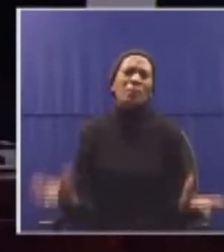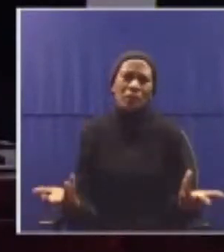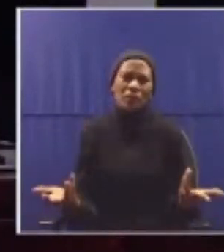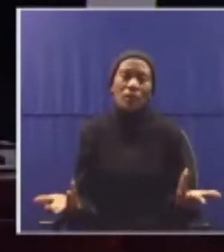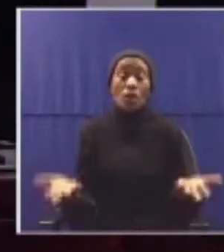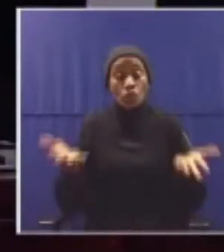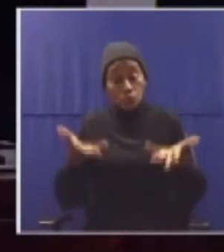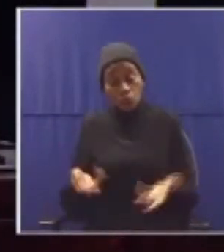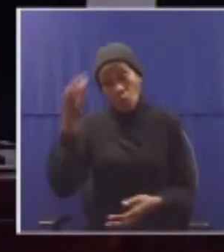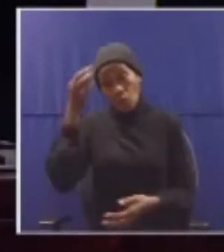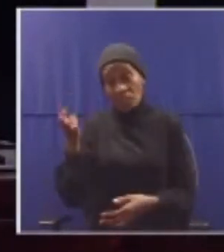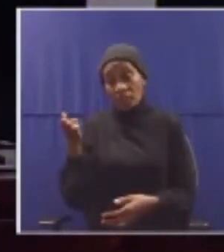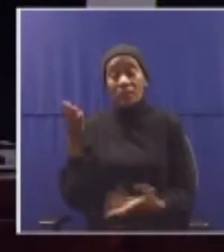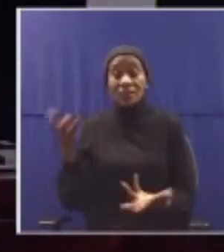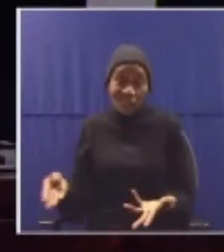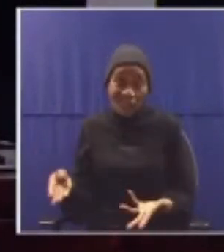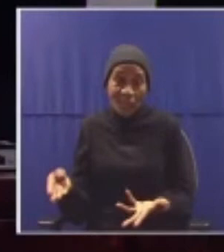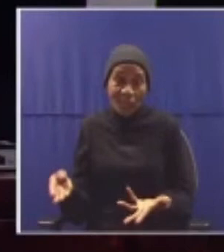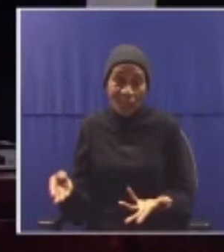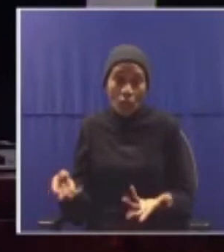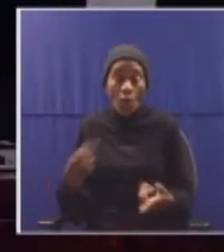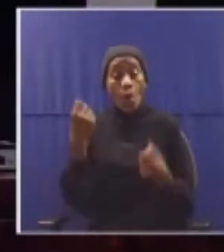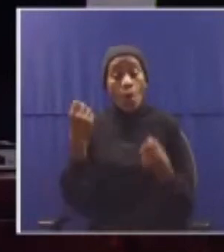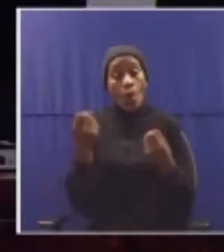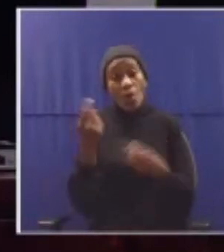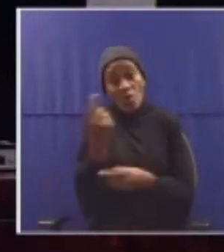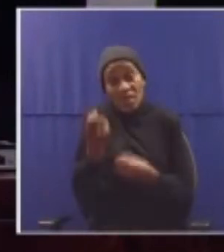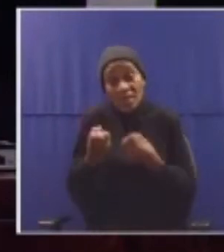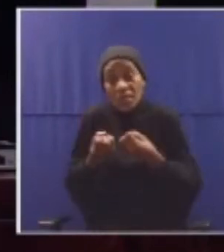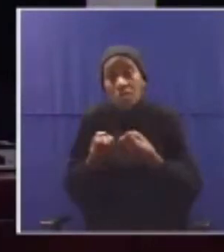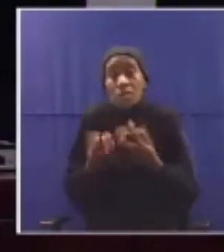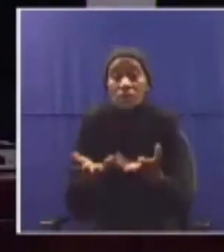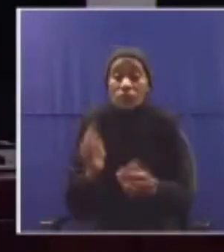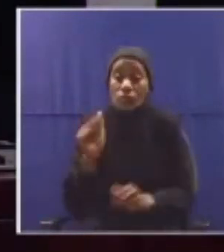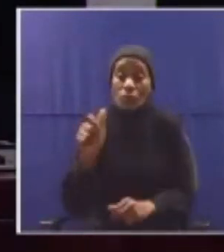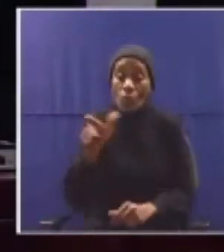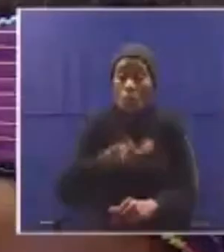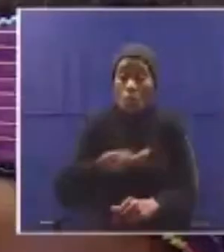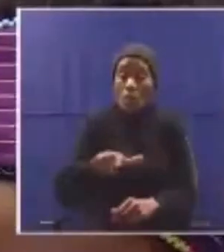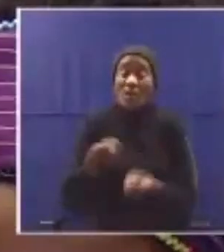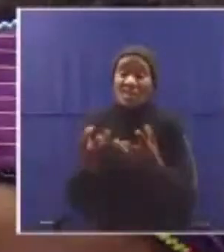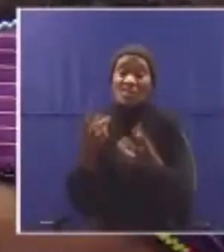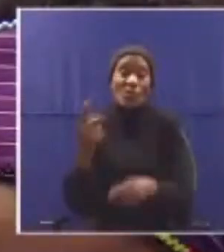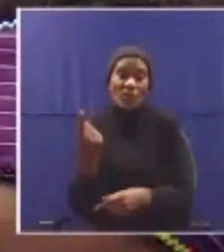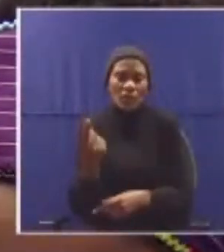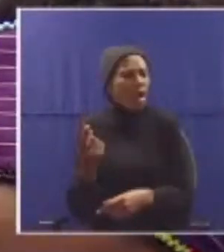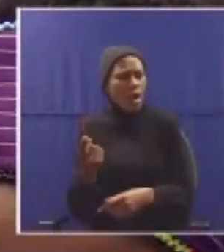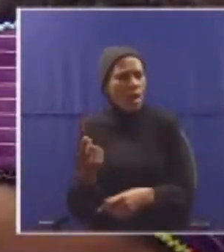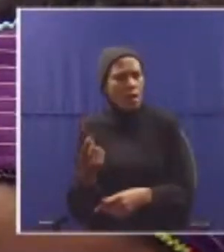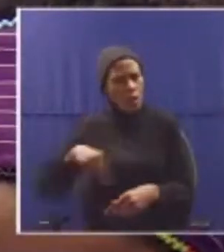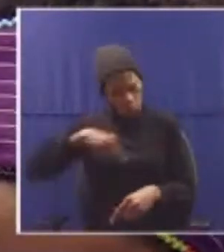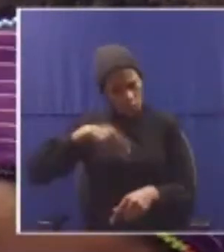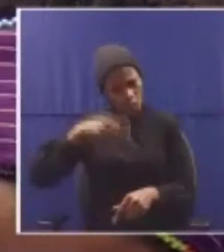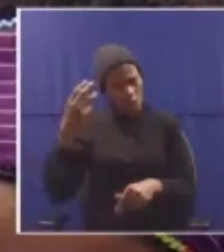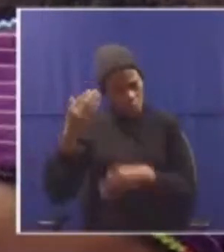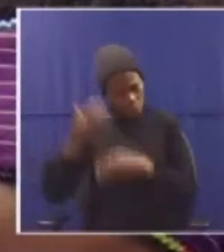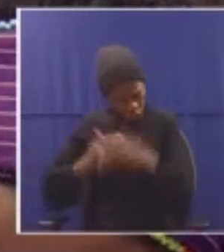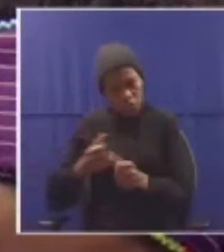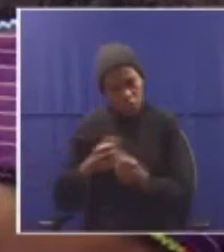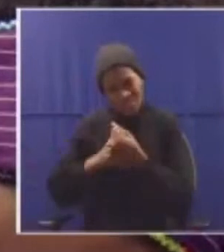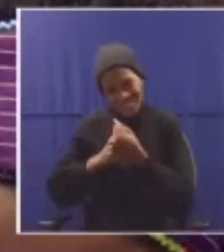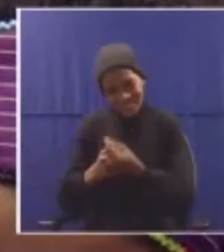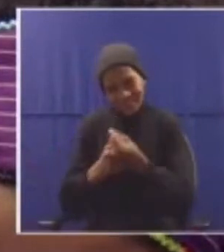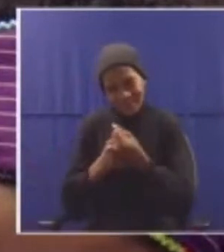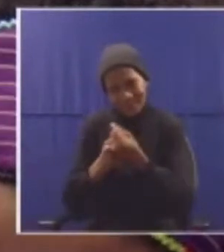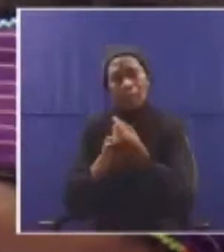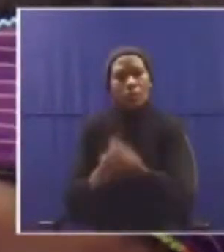there not to just to make this possible for them to get land, but also to continue to support them